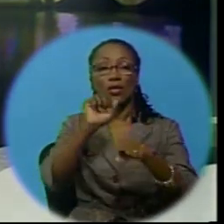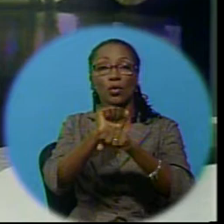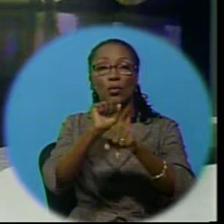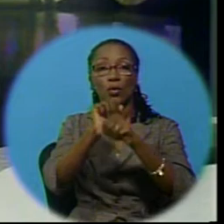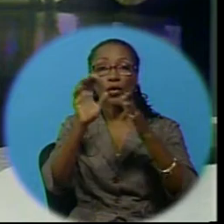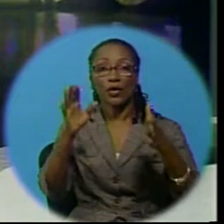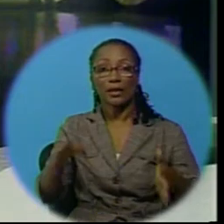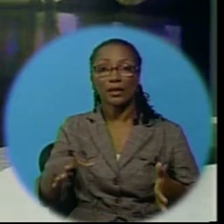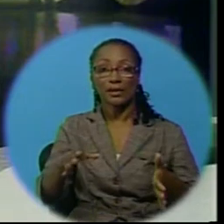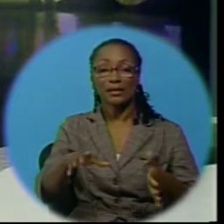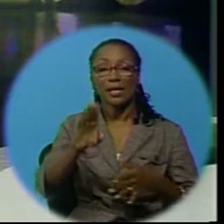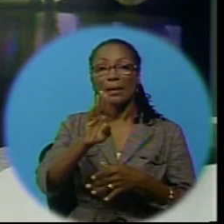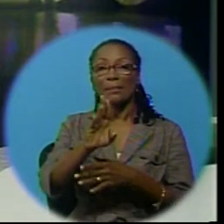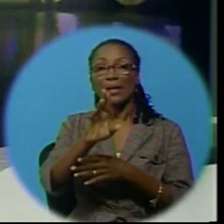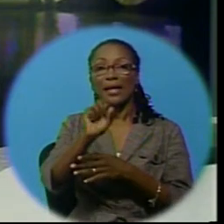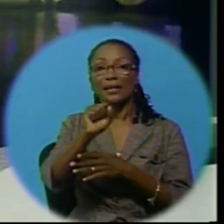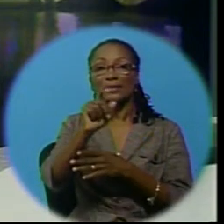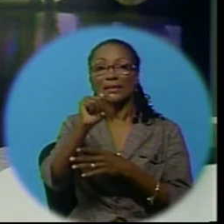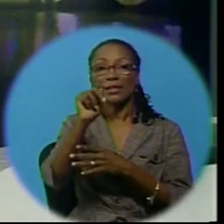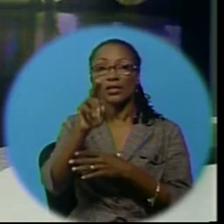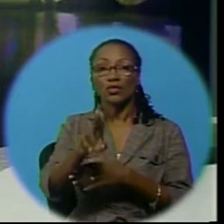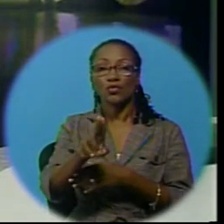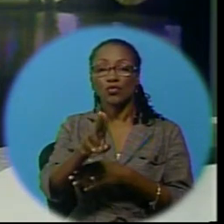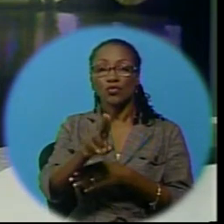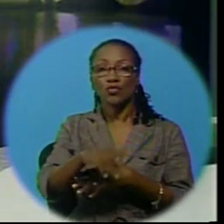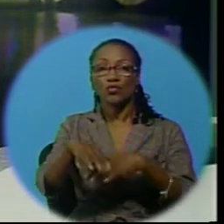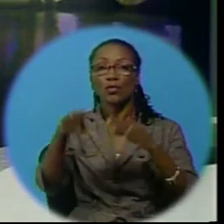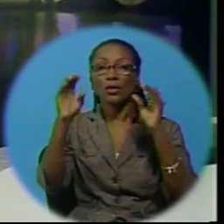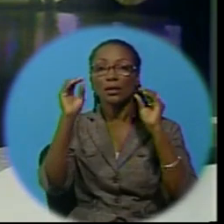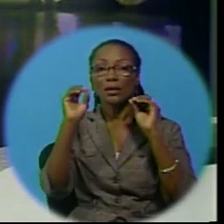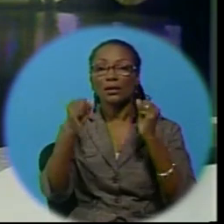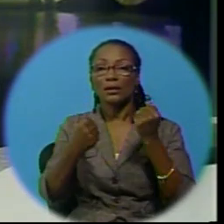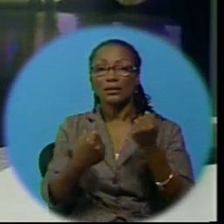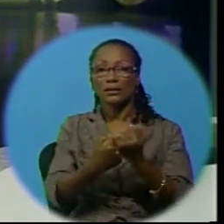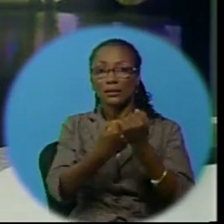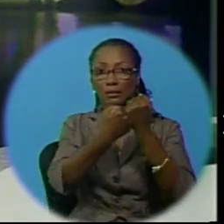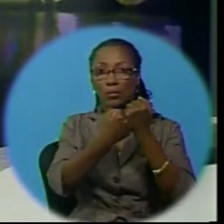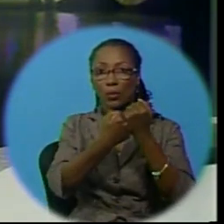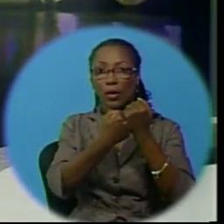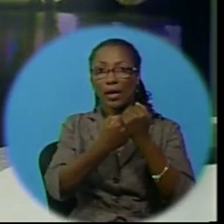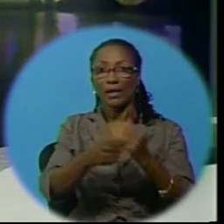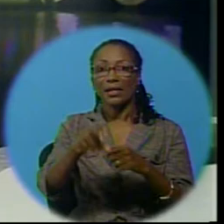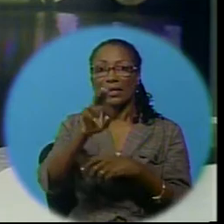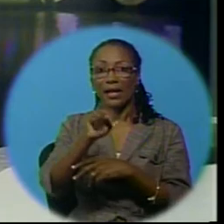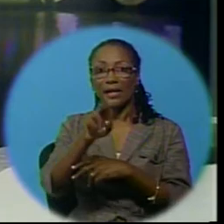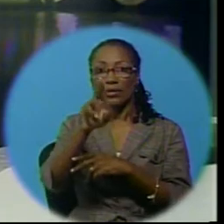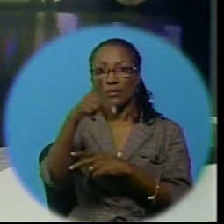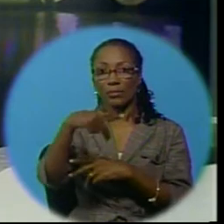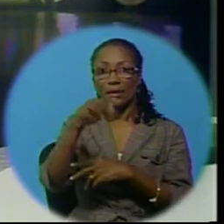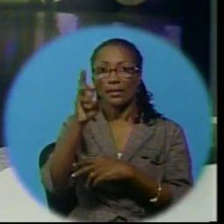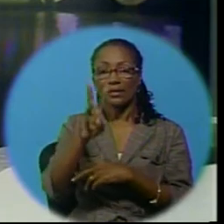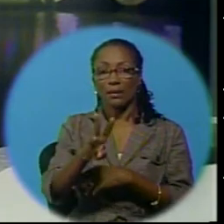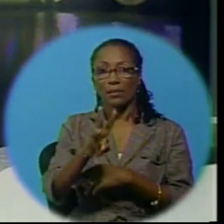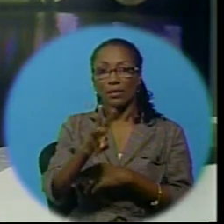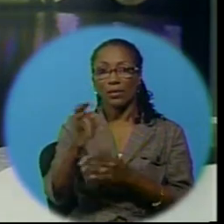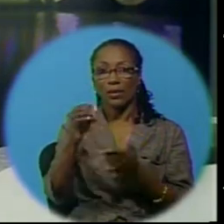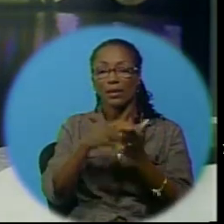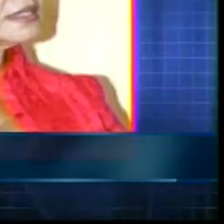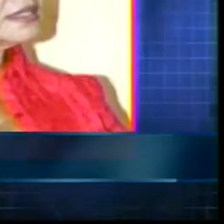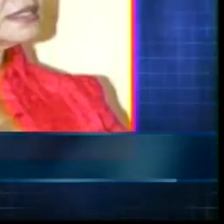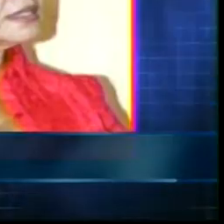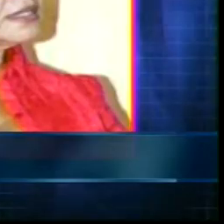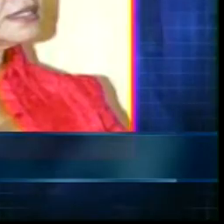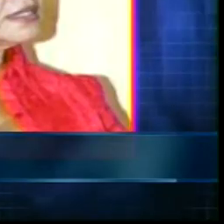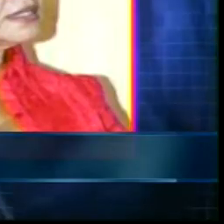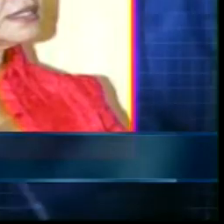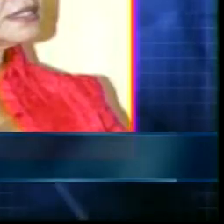BSTU President Marianne Redmond says teachers are giving the NUPW their full backing in its stand against the BIDC.